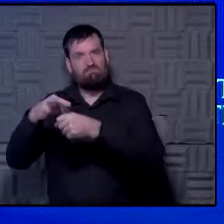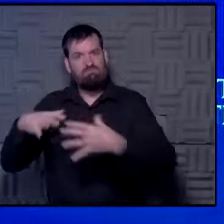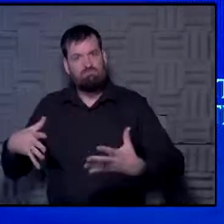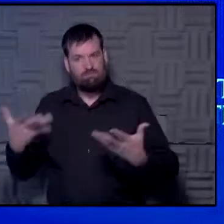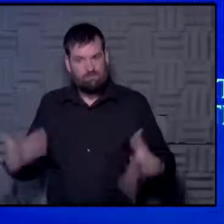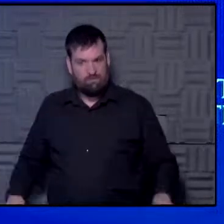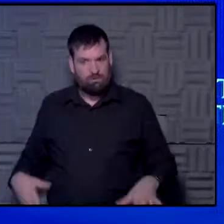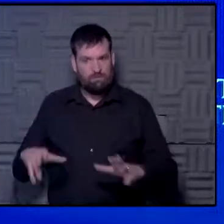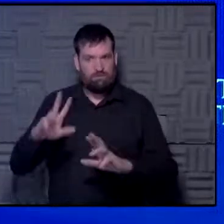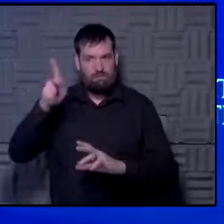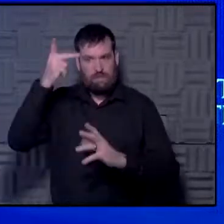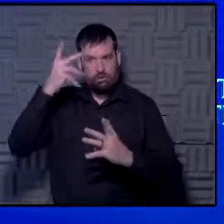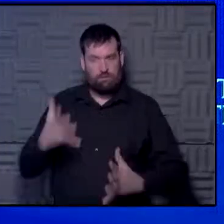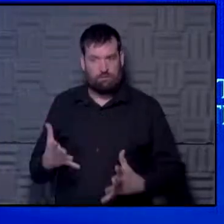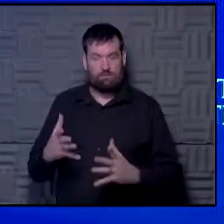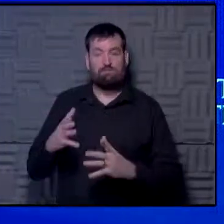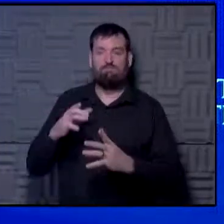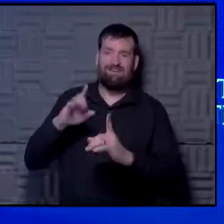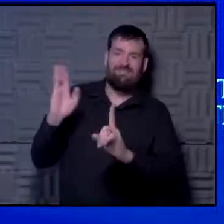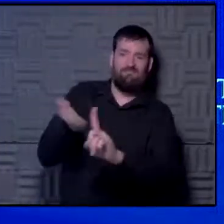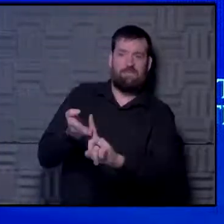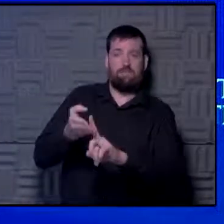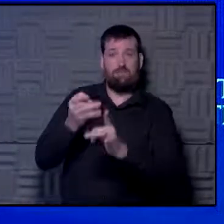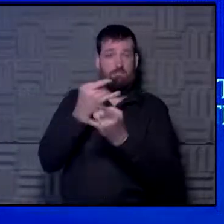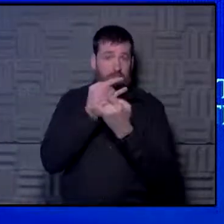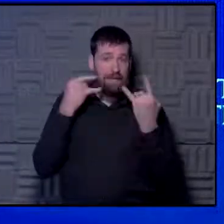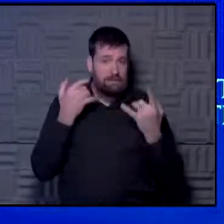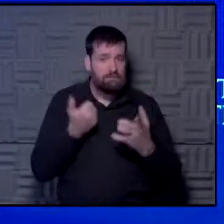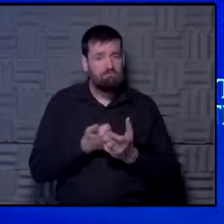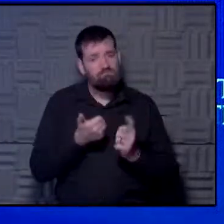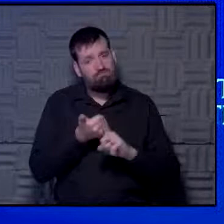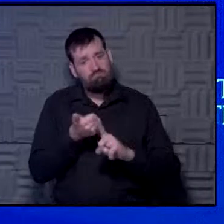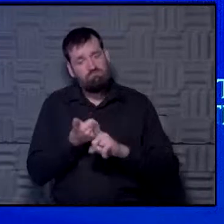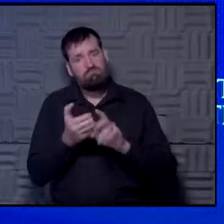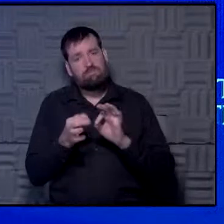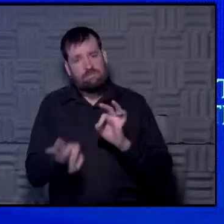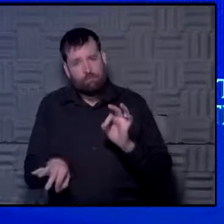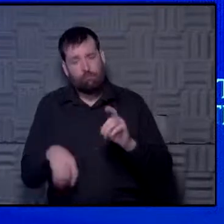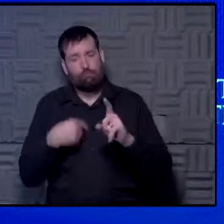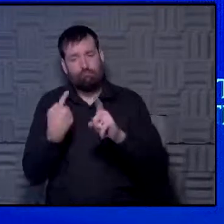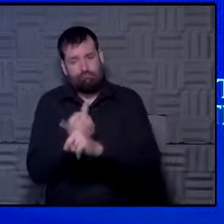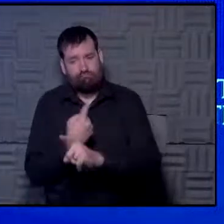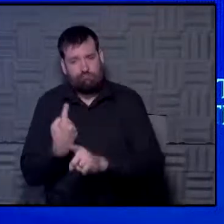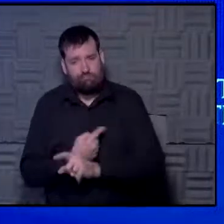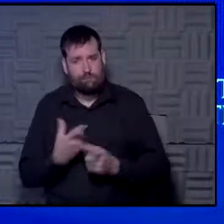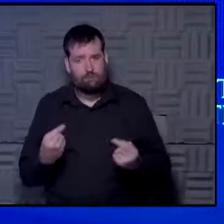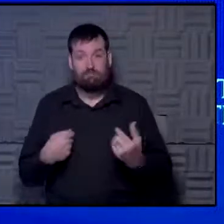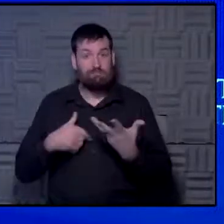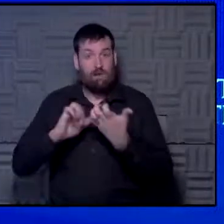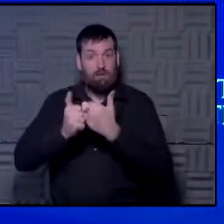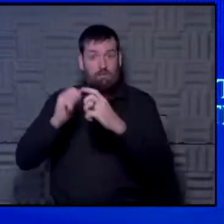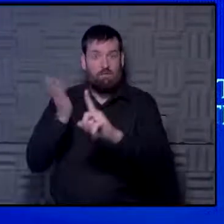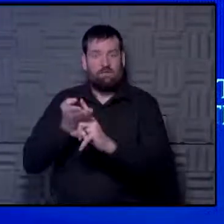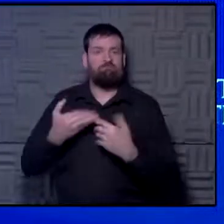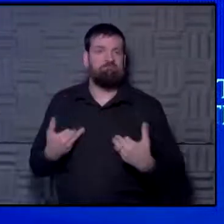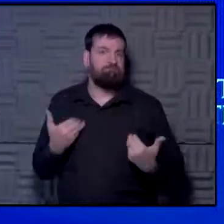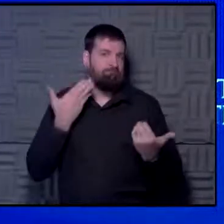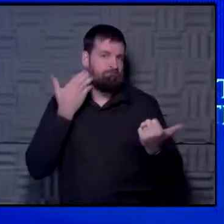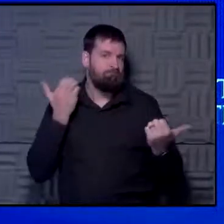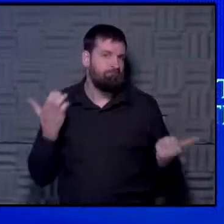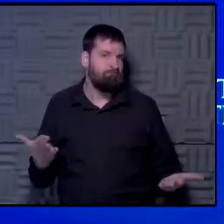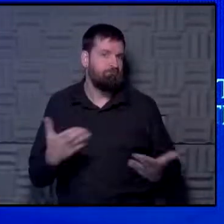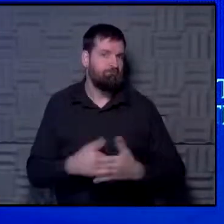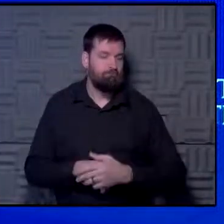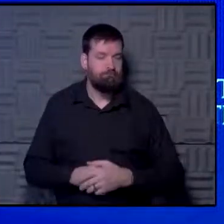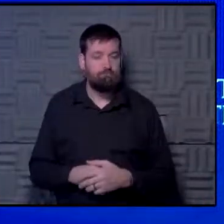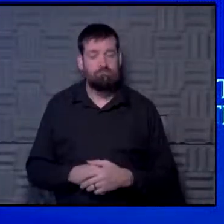that wearing a mask is a simple right thing to do. All I can